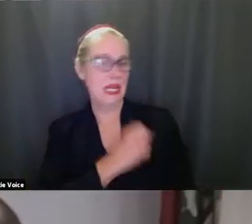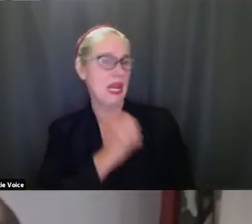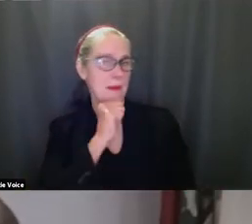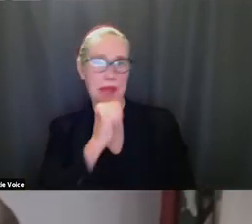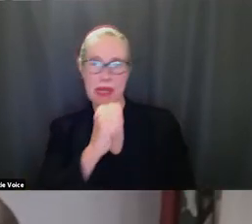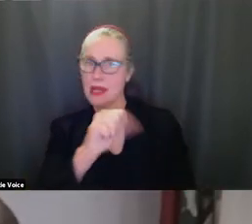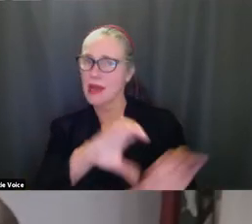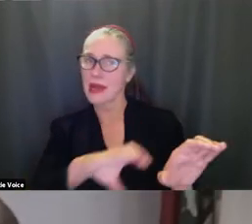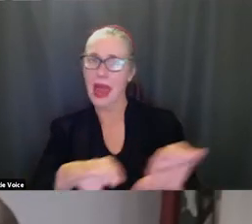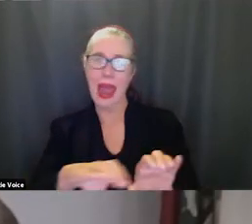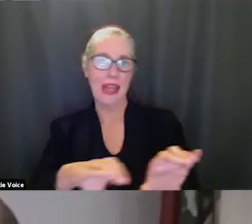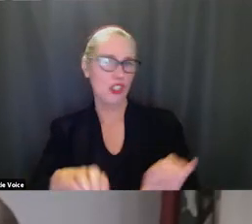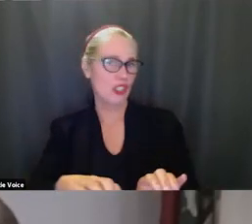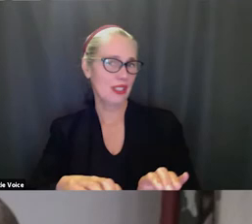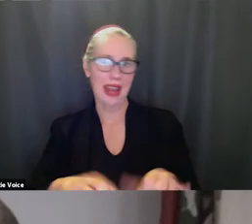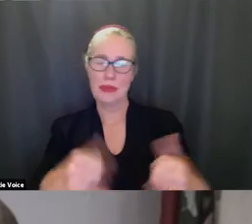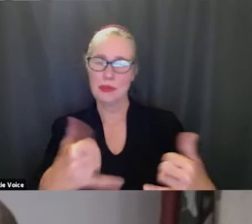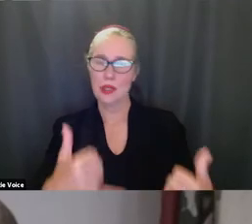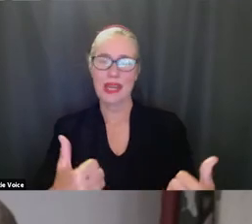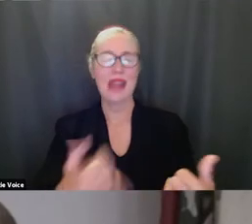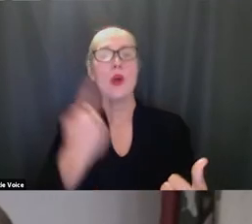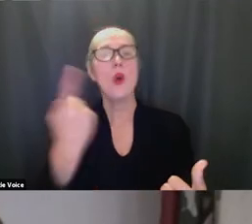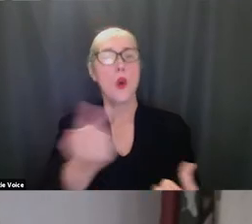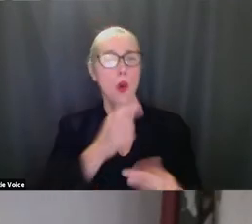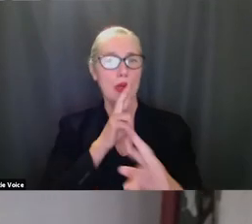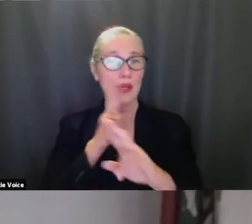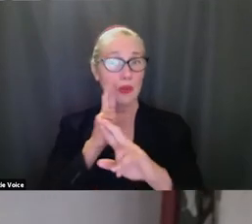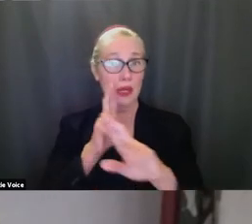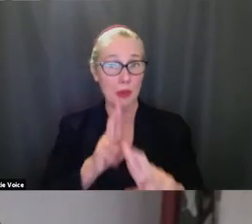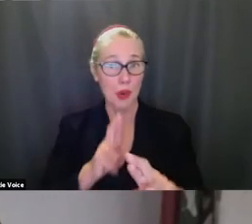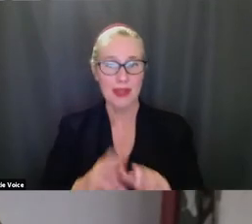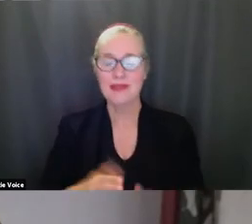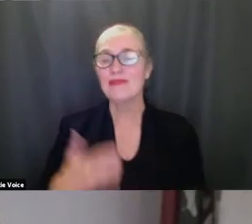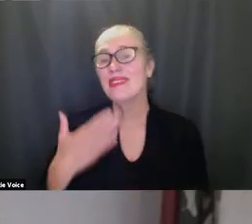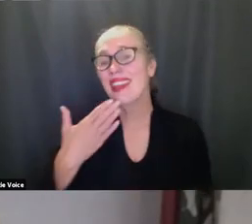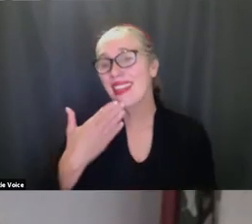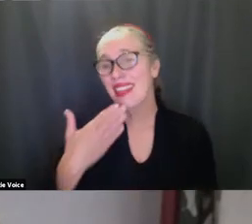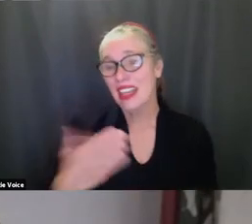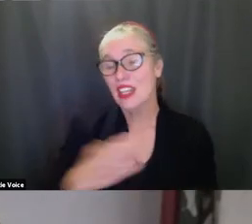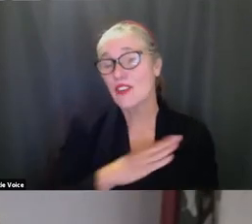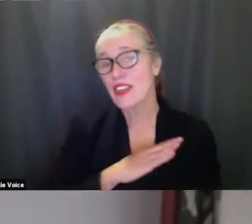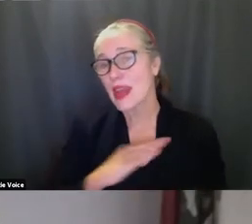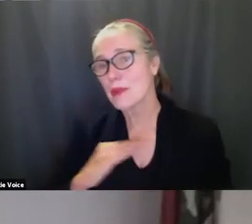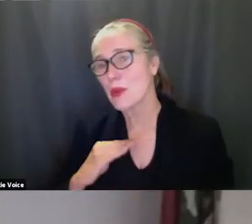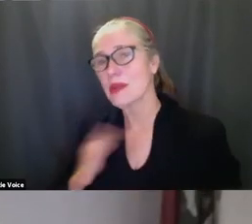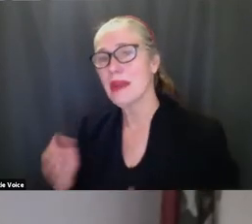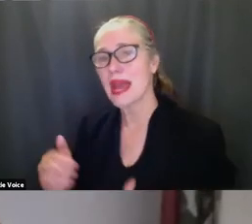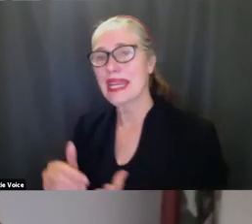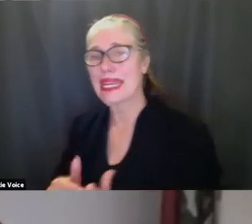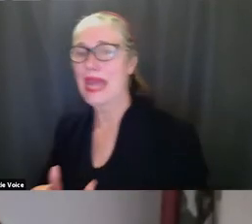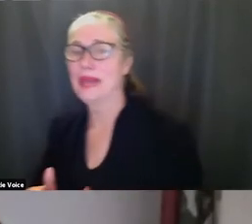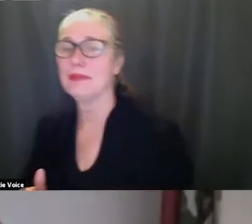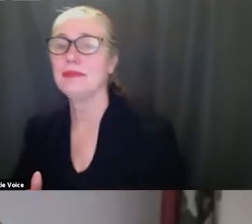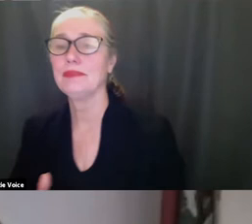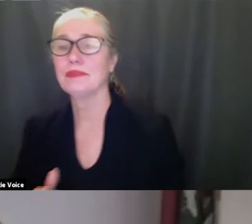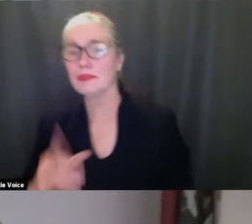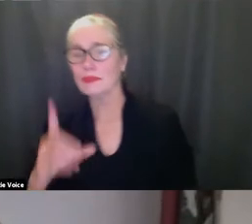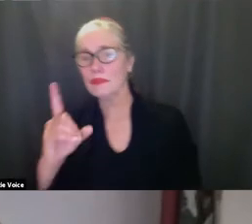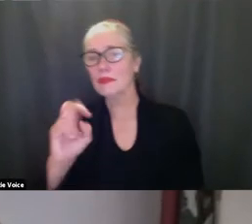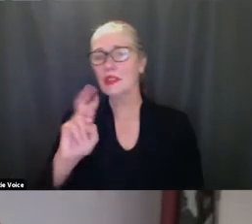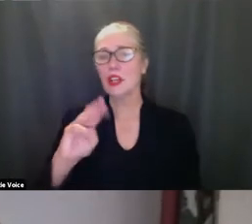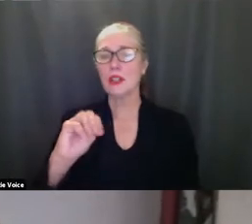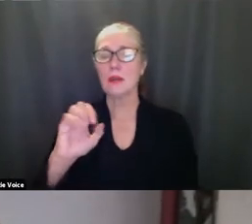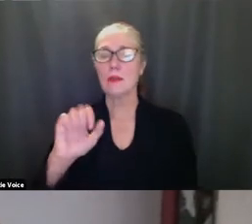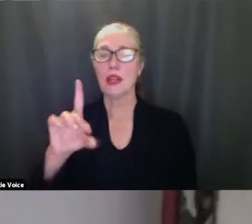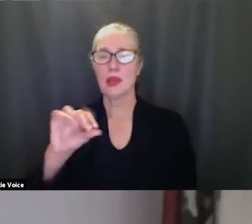item tonight it is a report item yes thank you for the board members and again i know this was an item that we placed on the